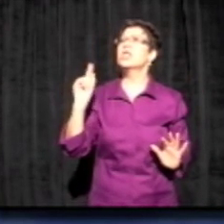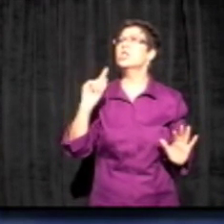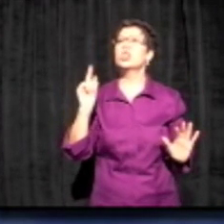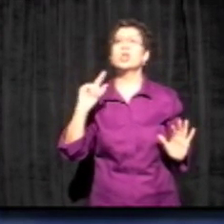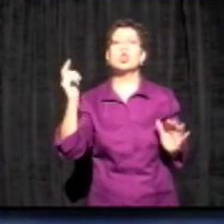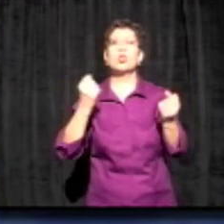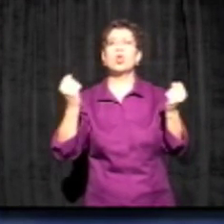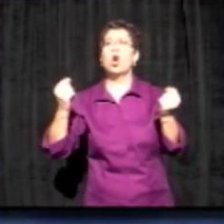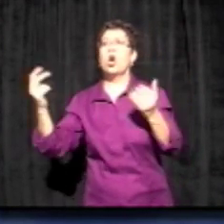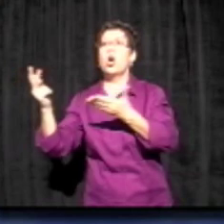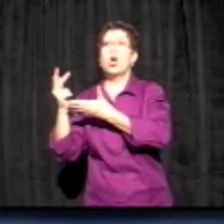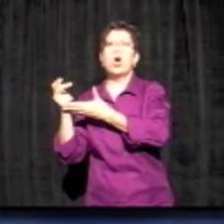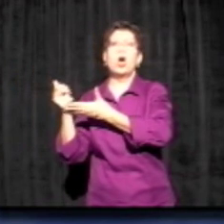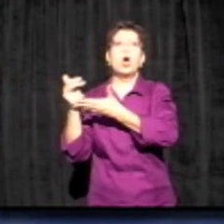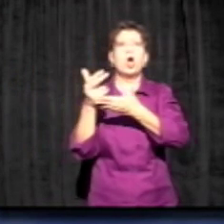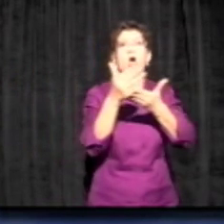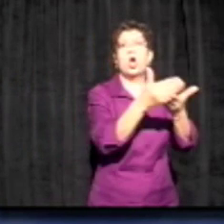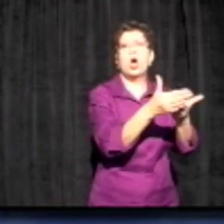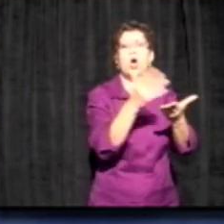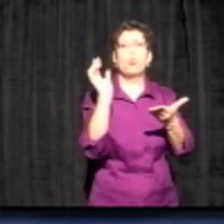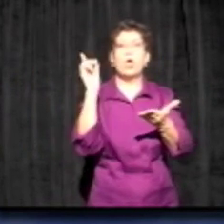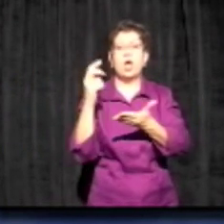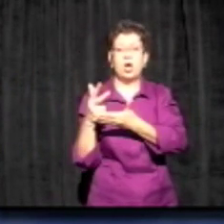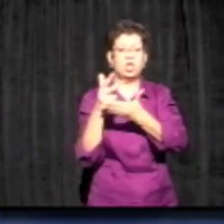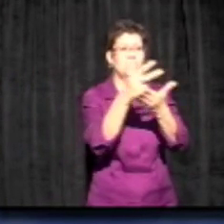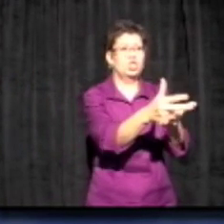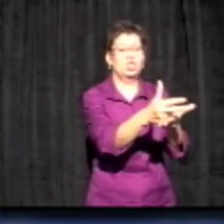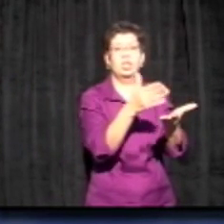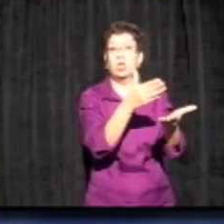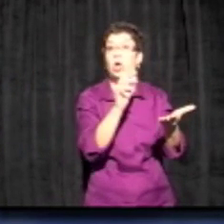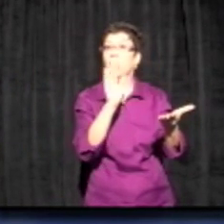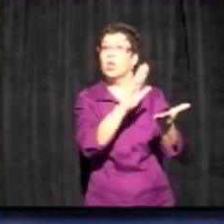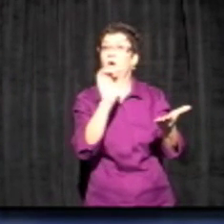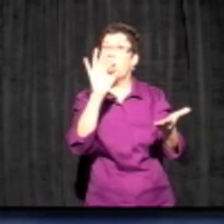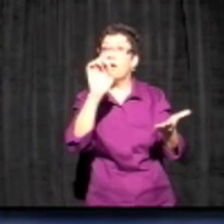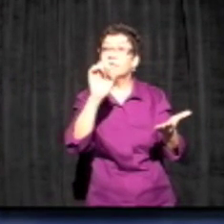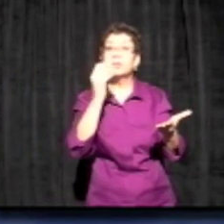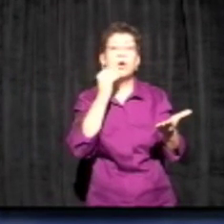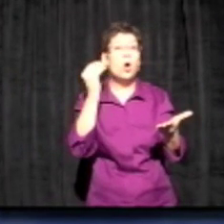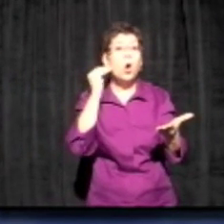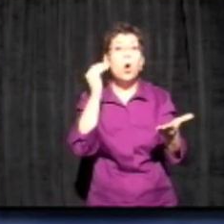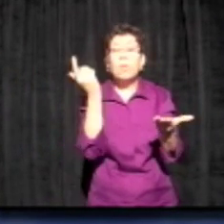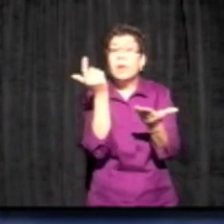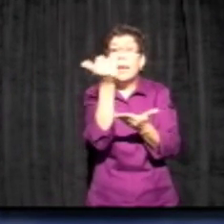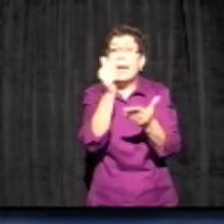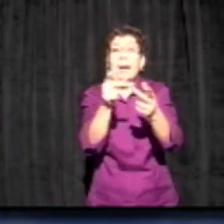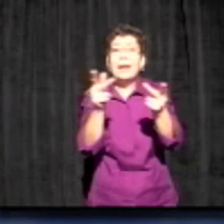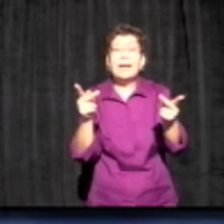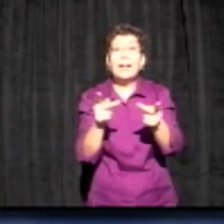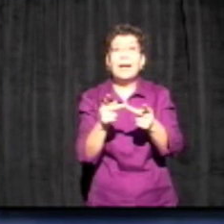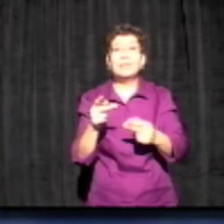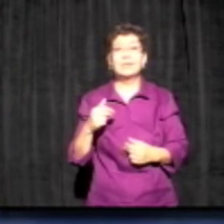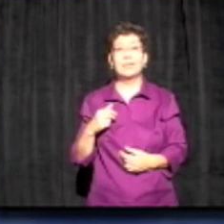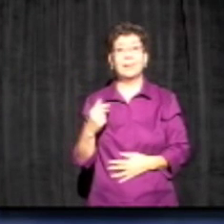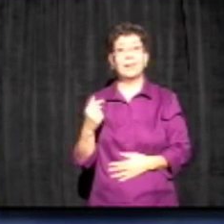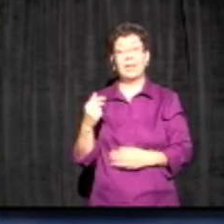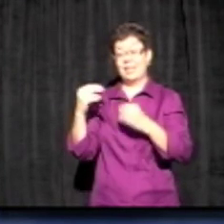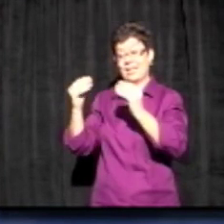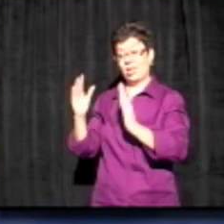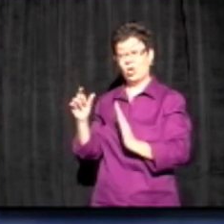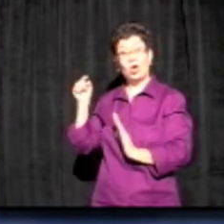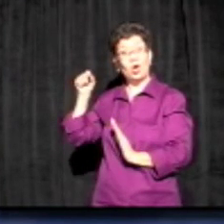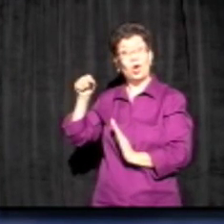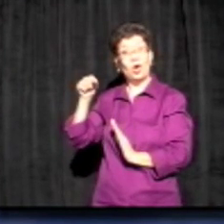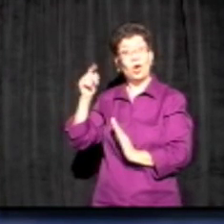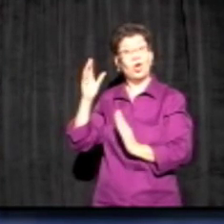their MV-1 delivered. They may choose their office, their home. Wherever they choose, the MV-1 dealer will